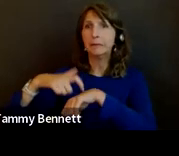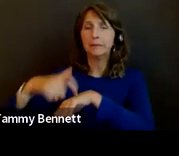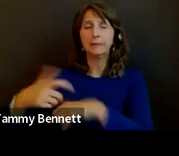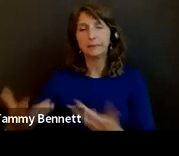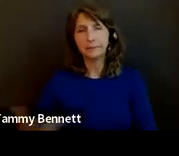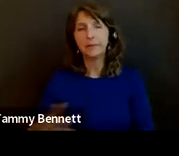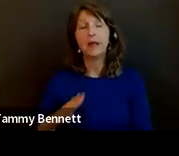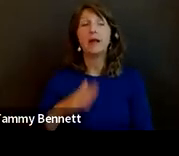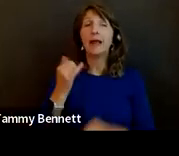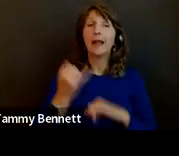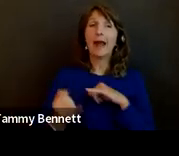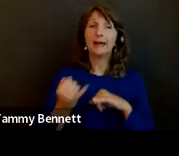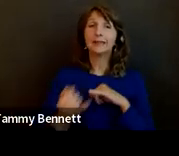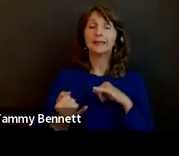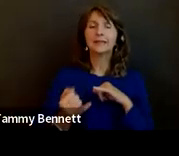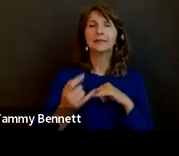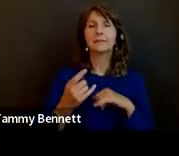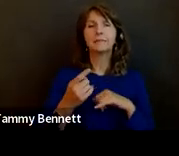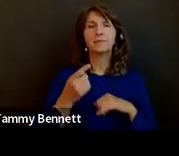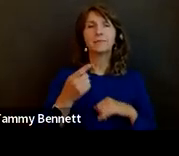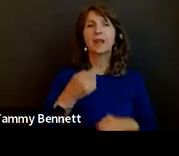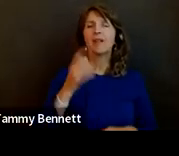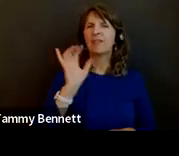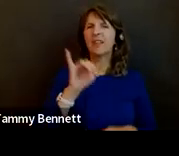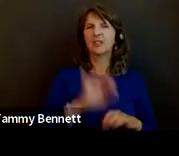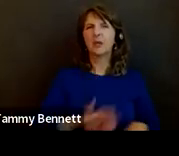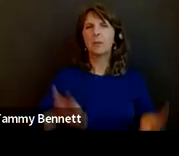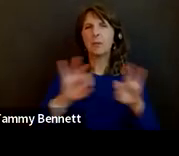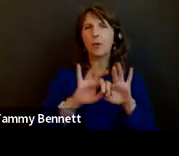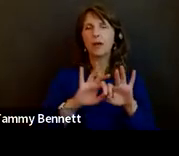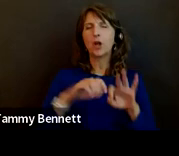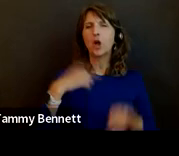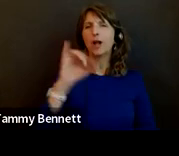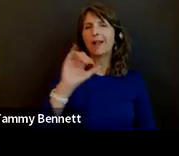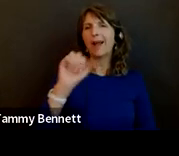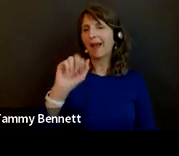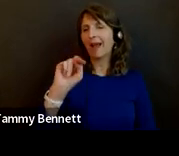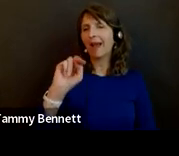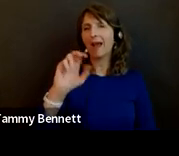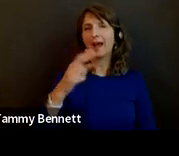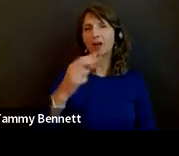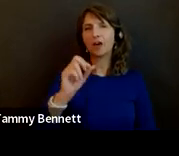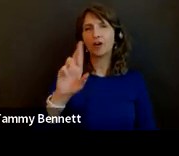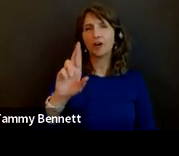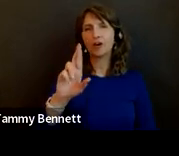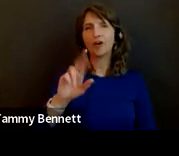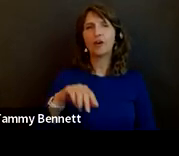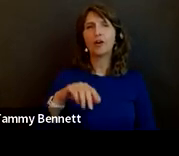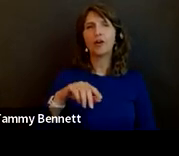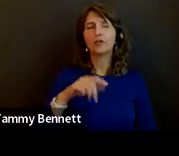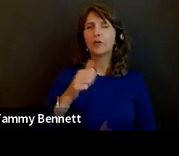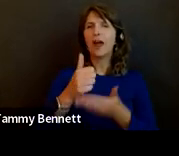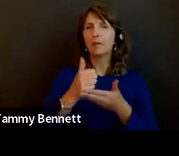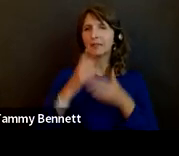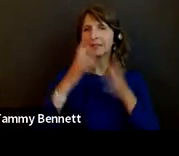And then lastly, and this is going to be the cornerstone and the anchor to which we base a lot of what's coming up next.